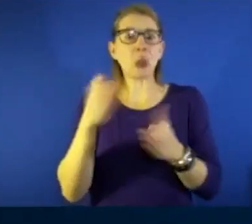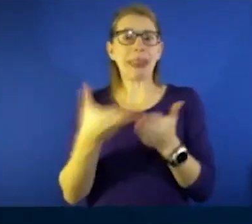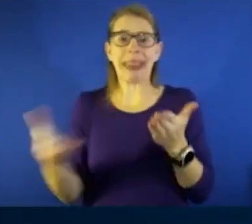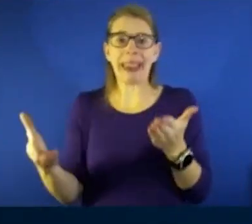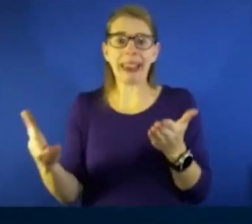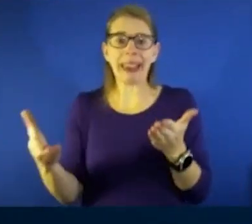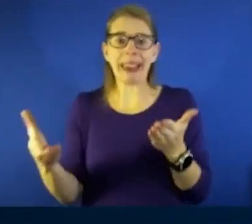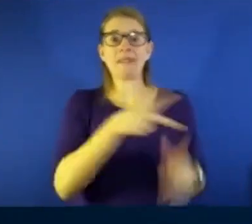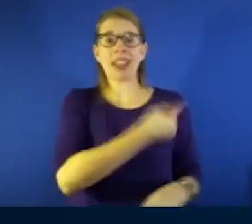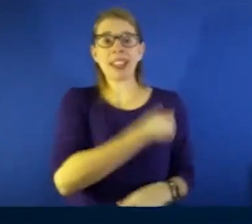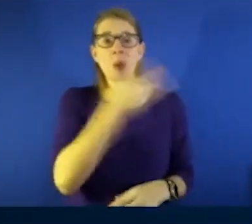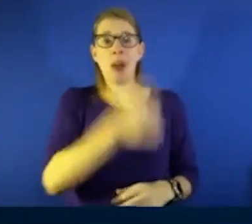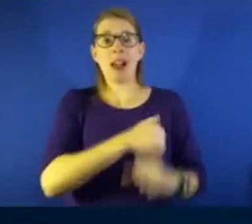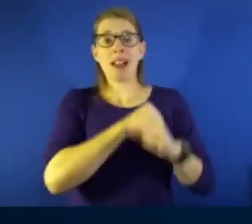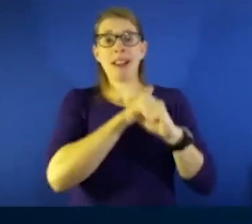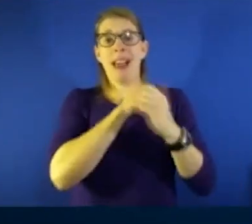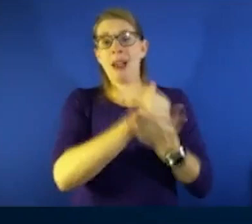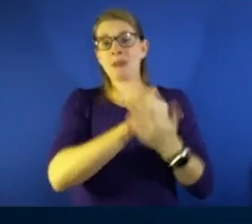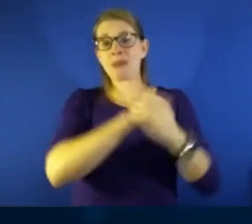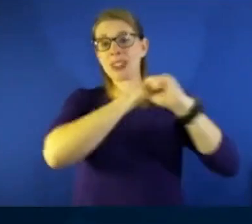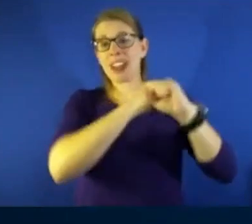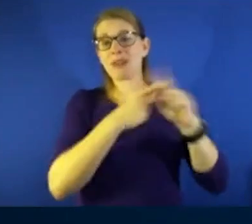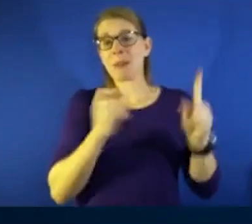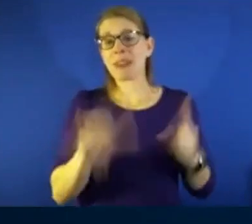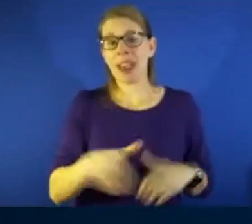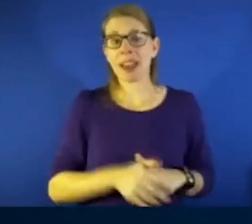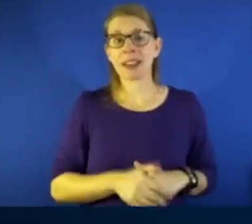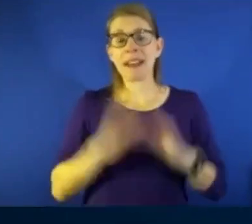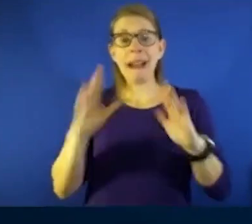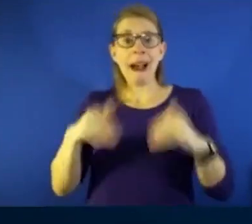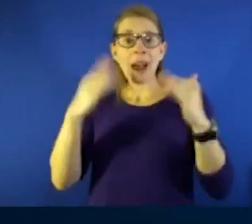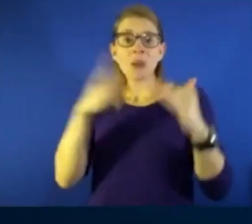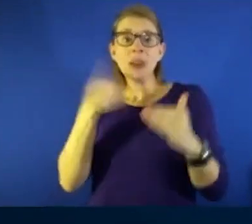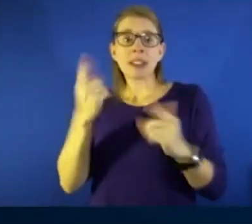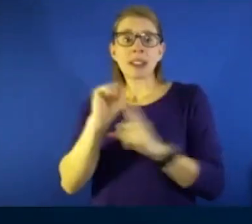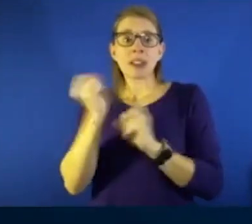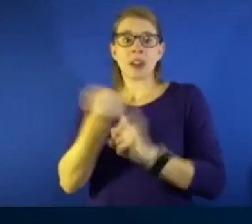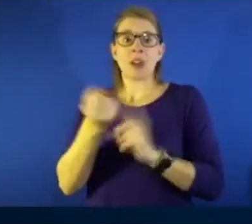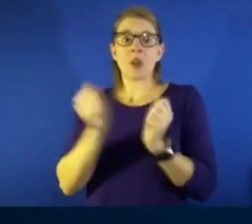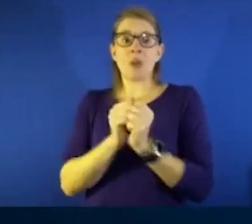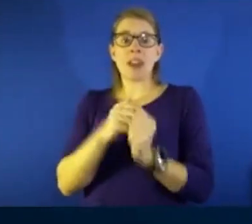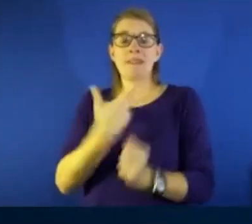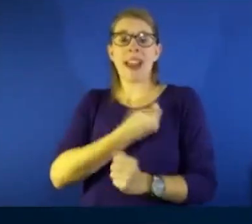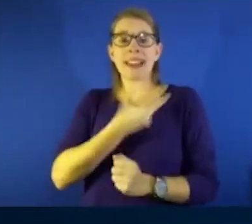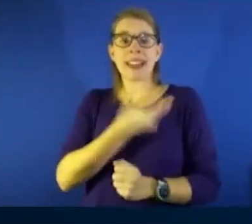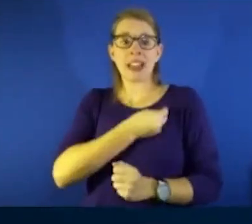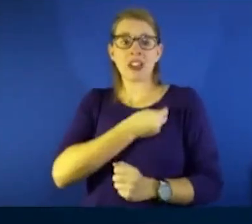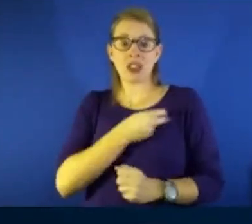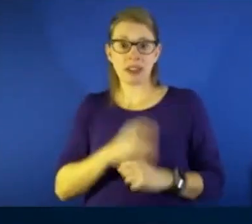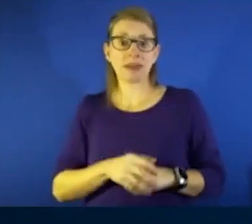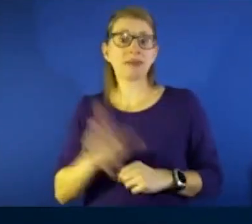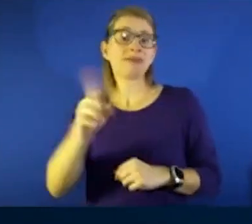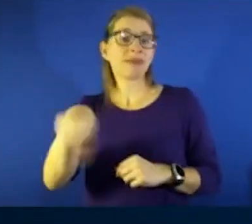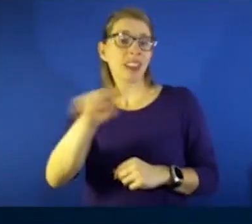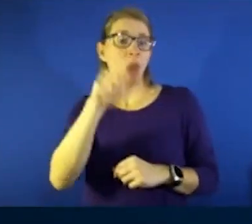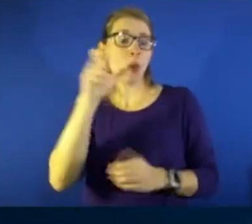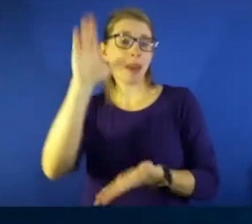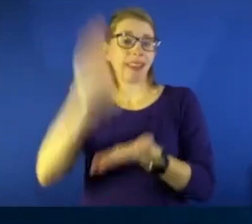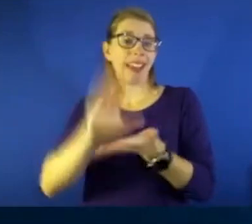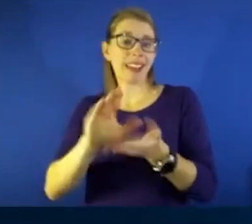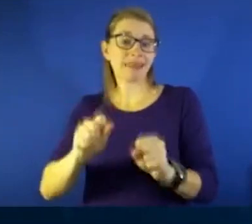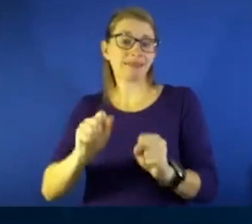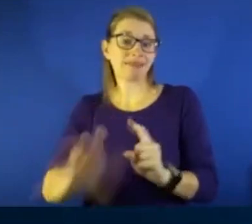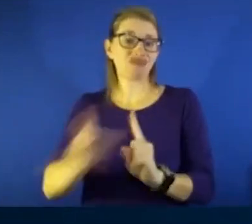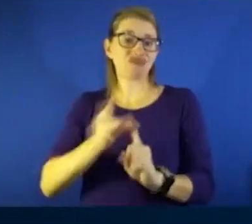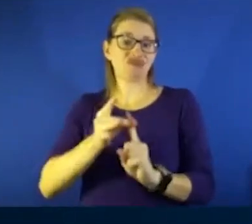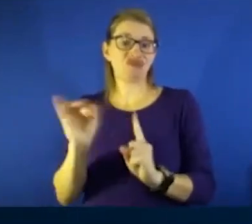with masking and doing those things in those high-risk situations, with vaccination, they're going to be even less susceptible to infection. So I Yeah,